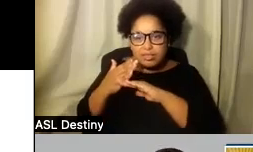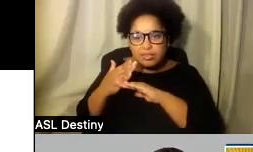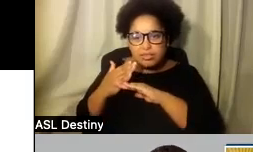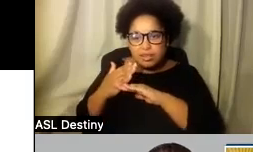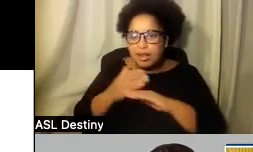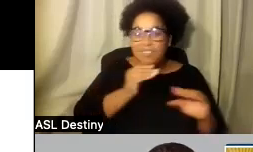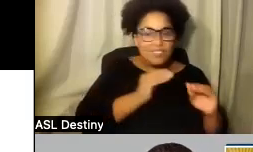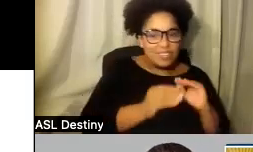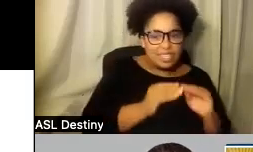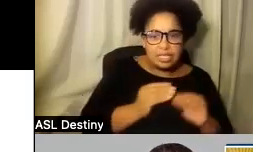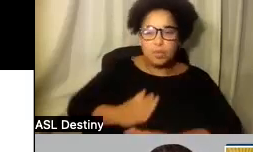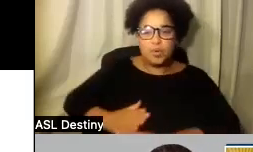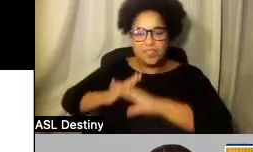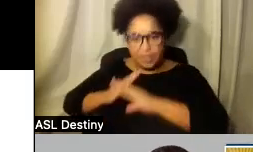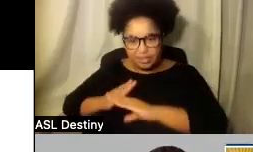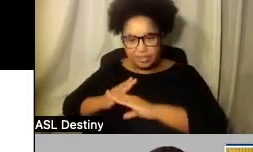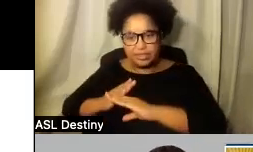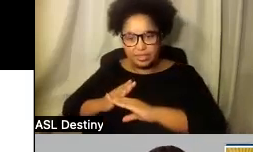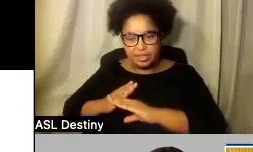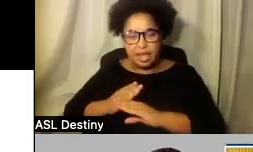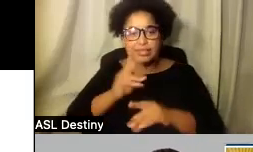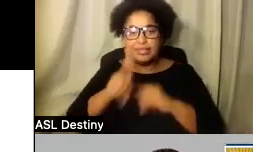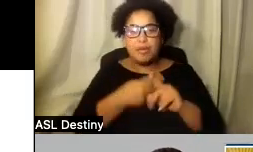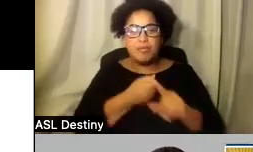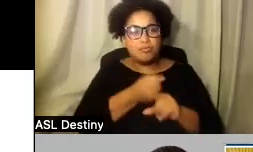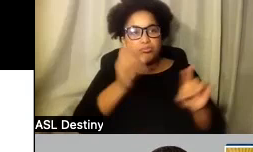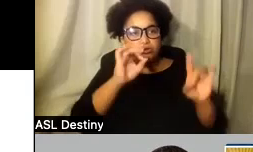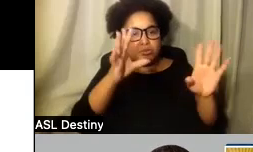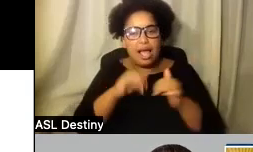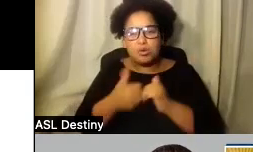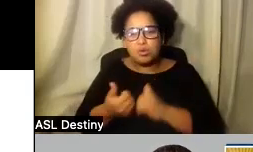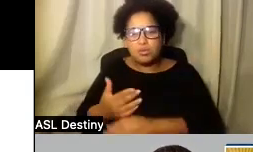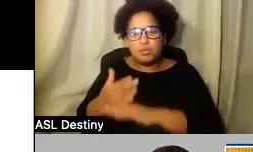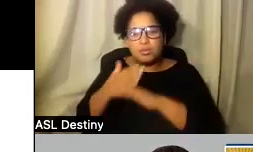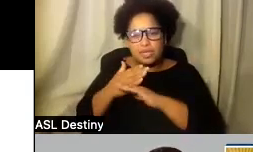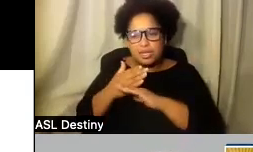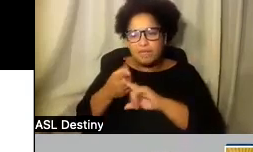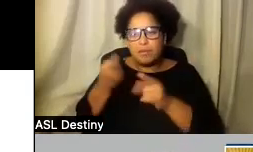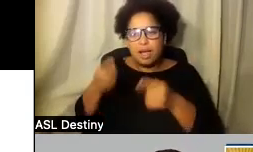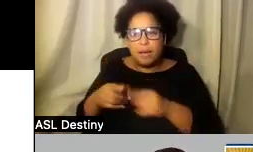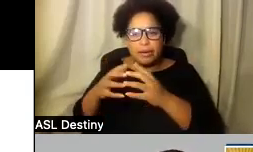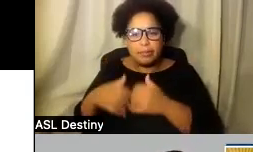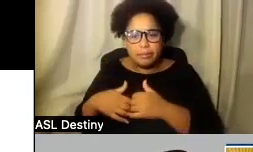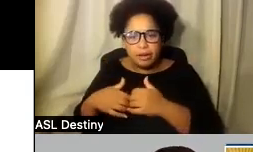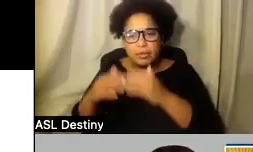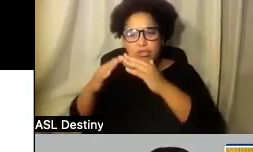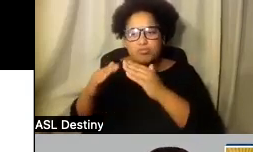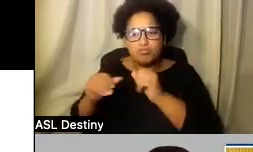disaster from destroying something again. So these are essentially competitive grants that come out.